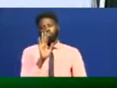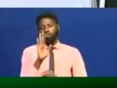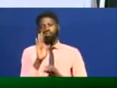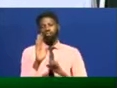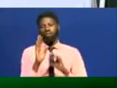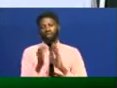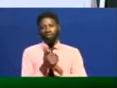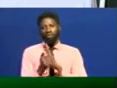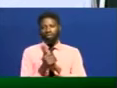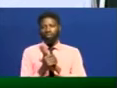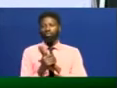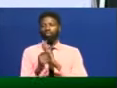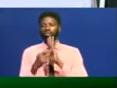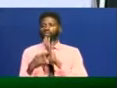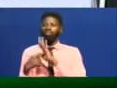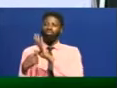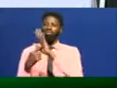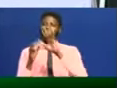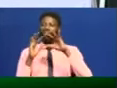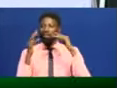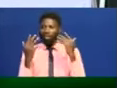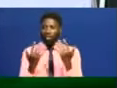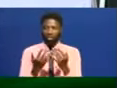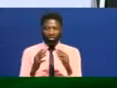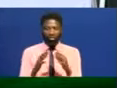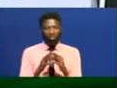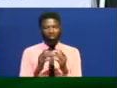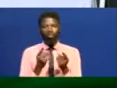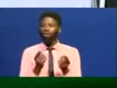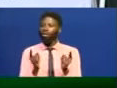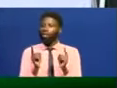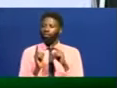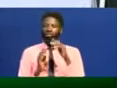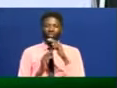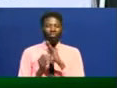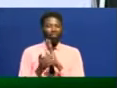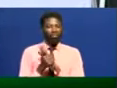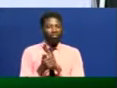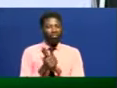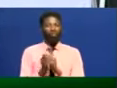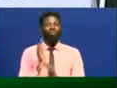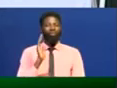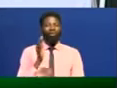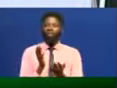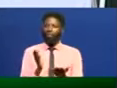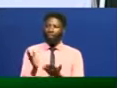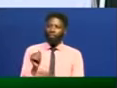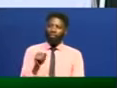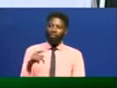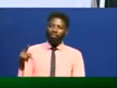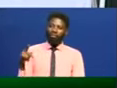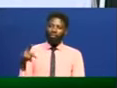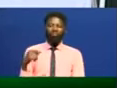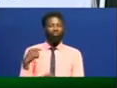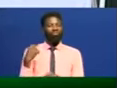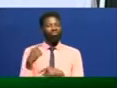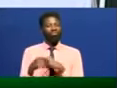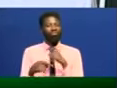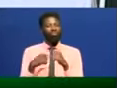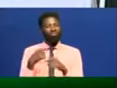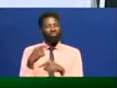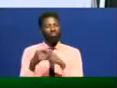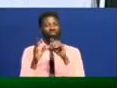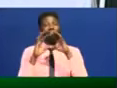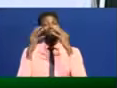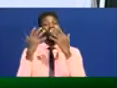world. Indeed, all top talents will be available on the digital platform for continuous scouting across the